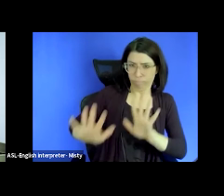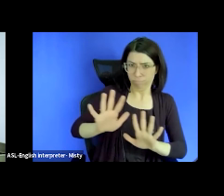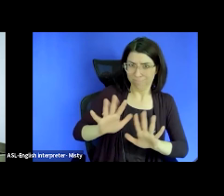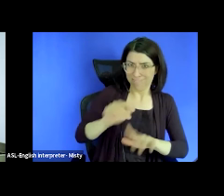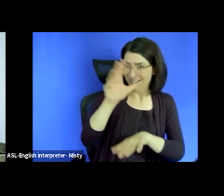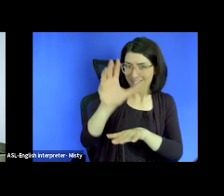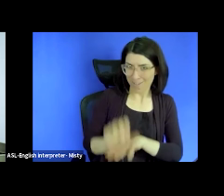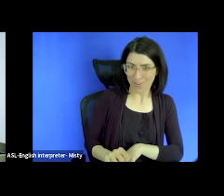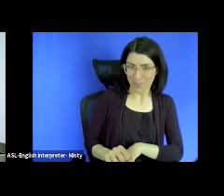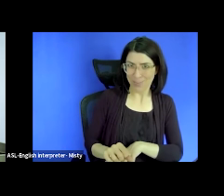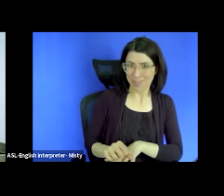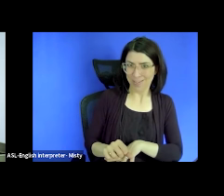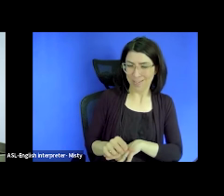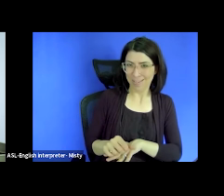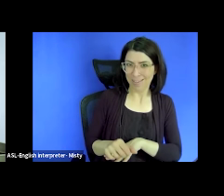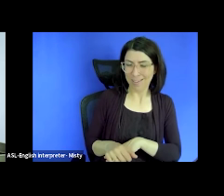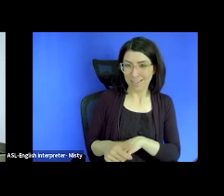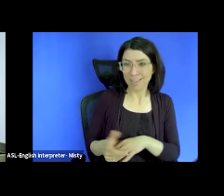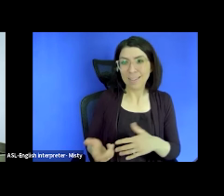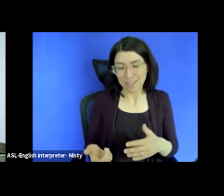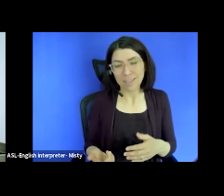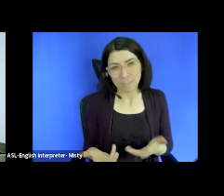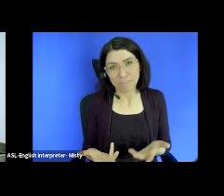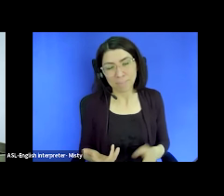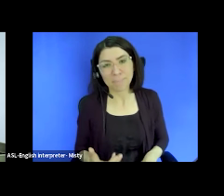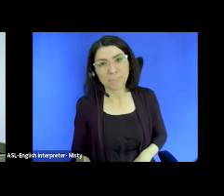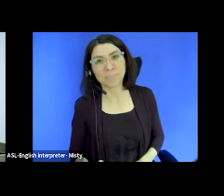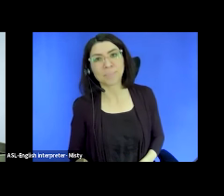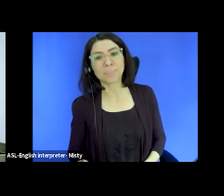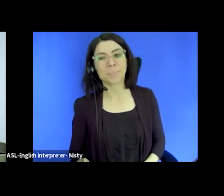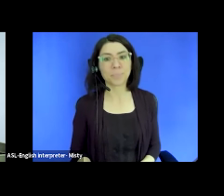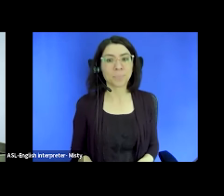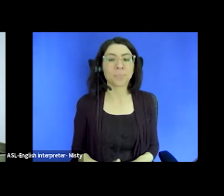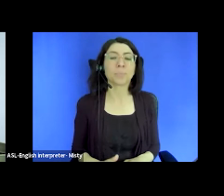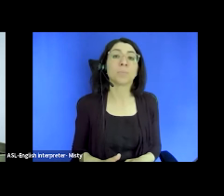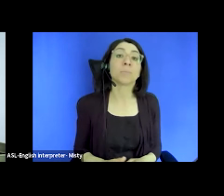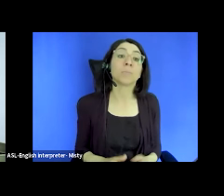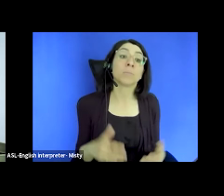been. And this is particularly true of people who know us for some time. And then